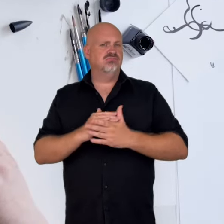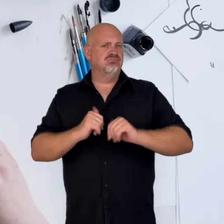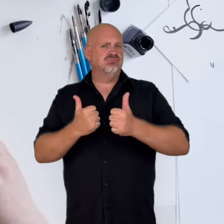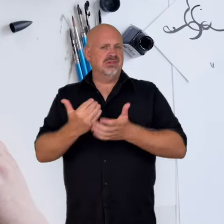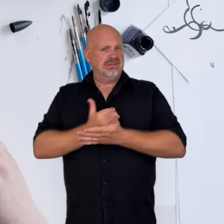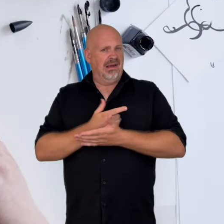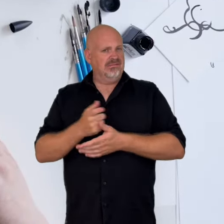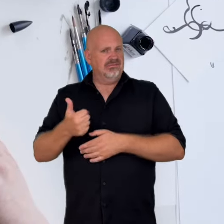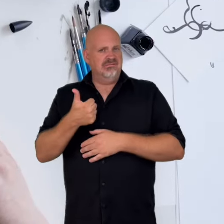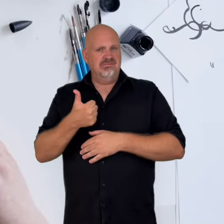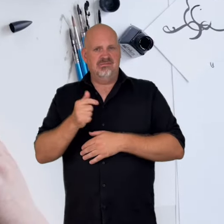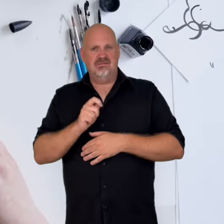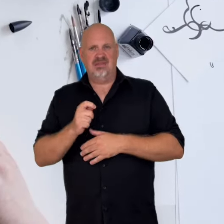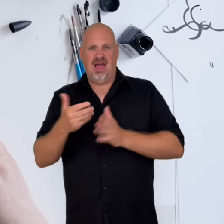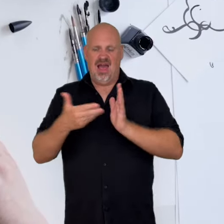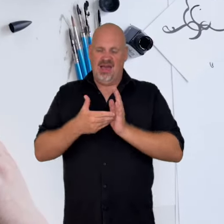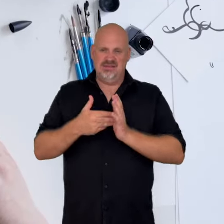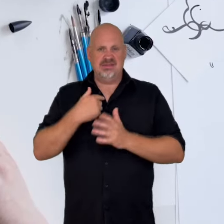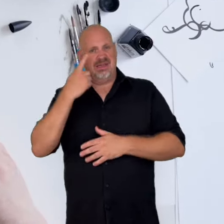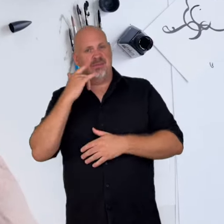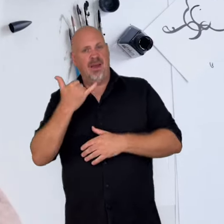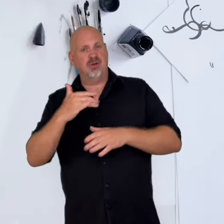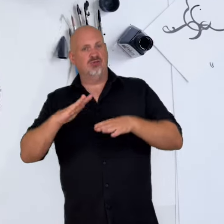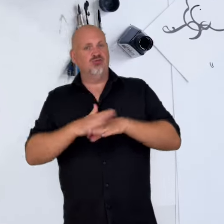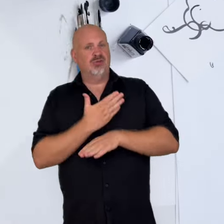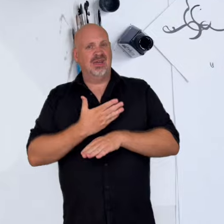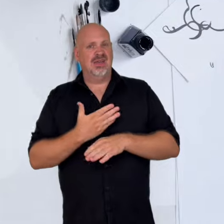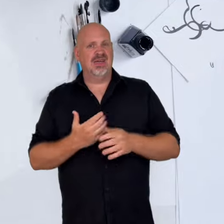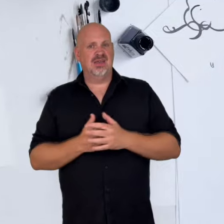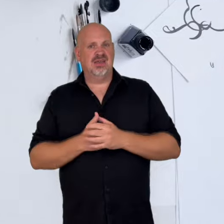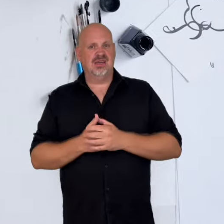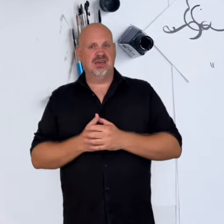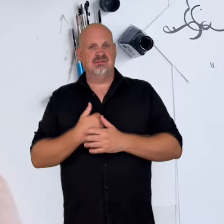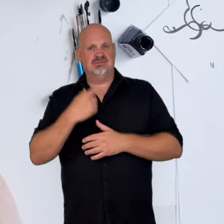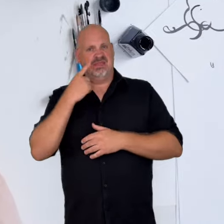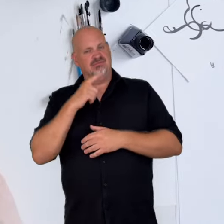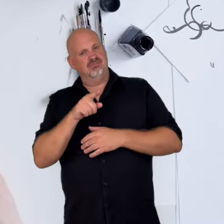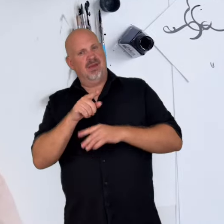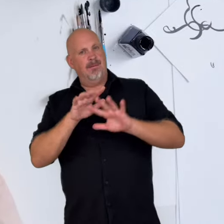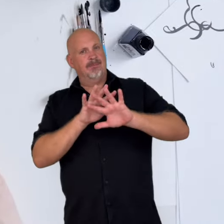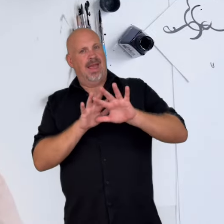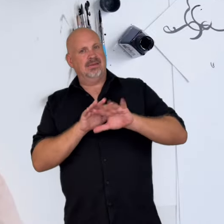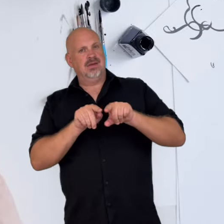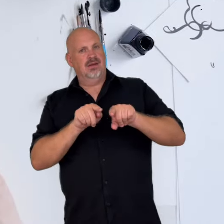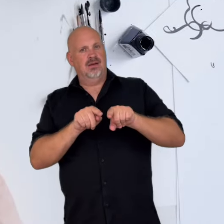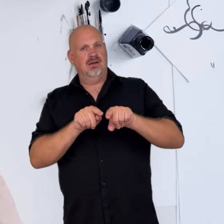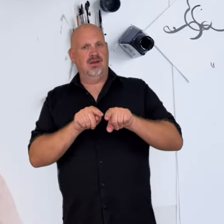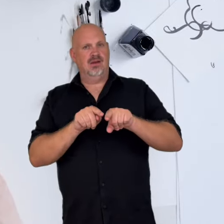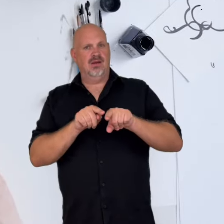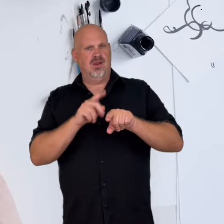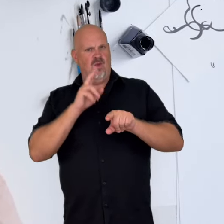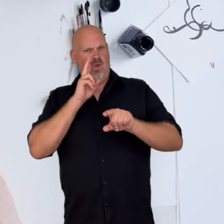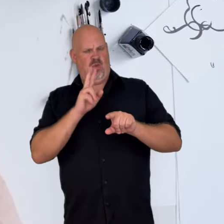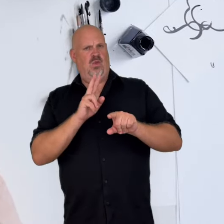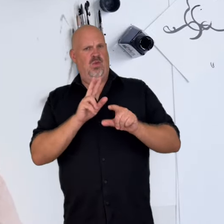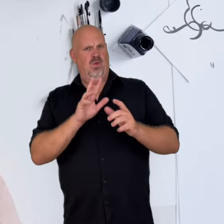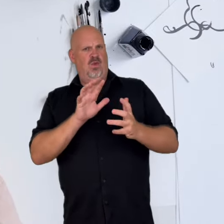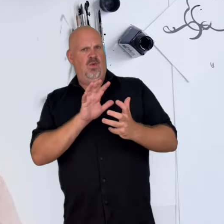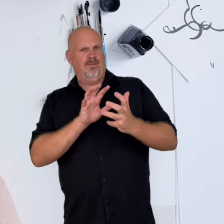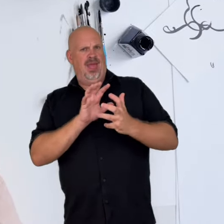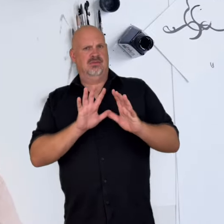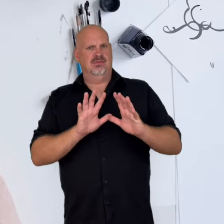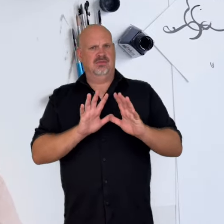simple abstract way really is quite effective. And it brings you know, it starts pulling the pattern together, which